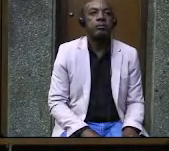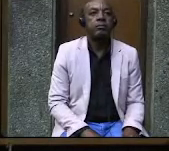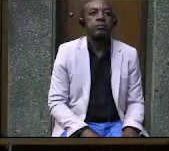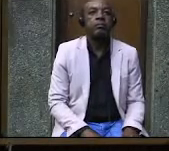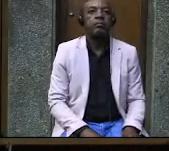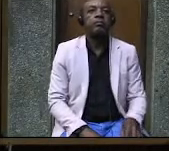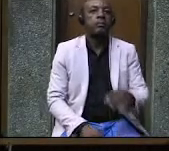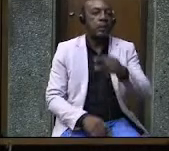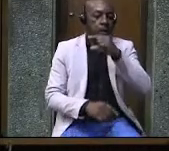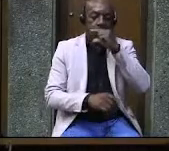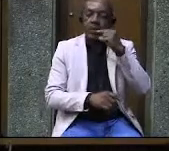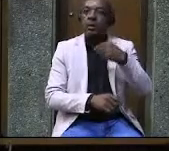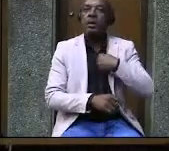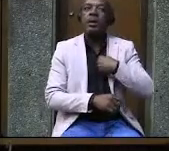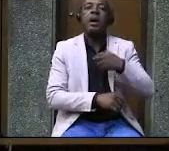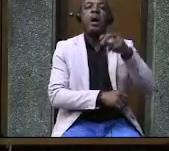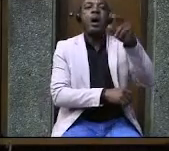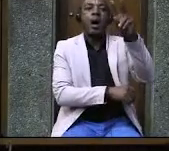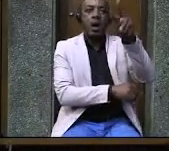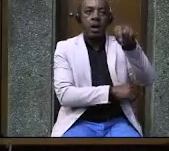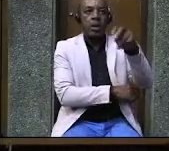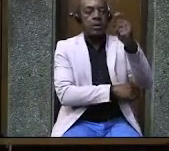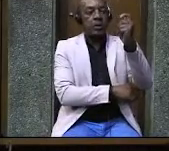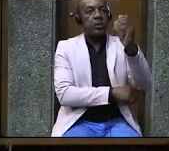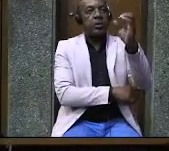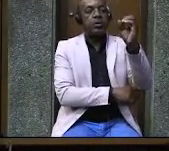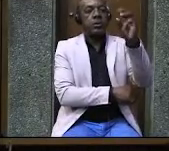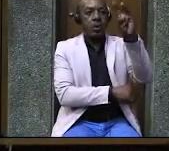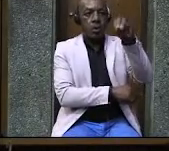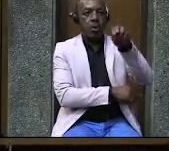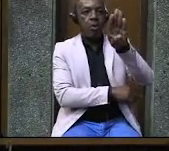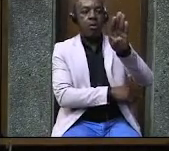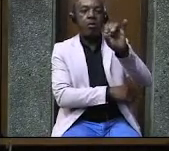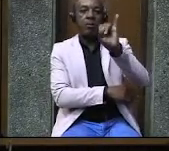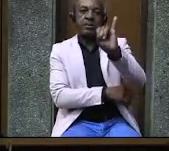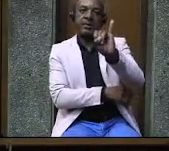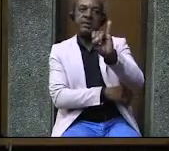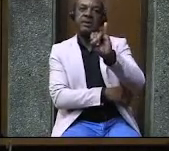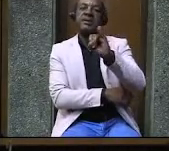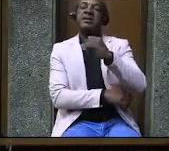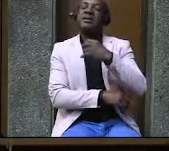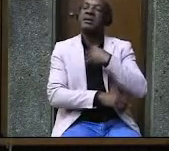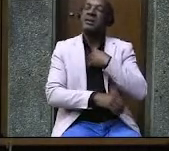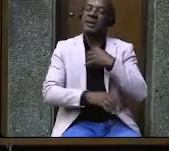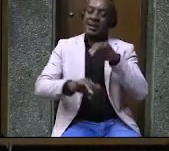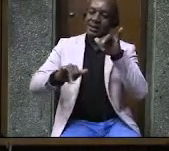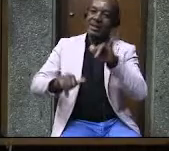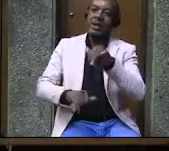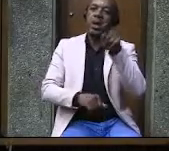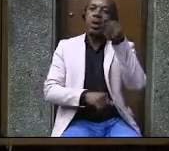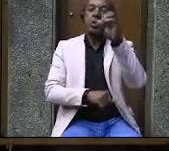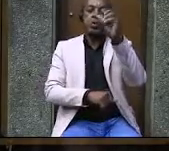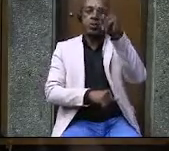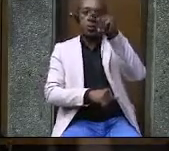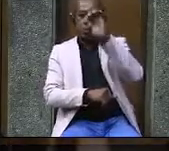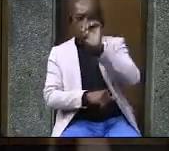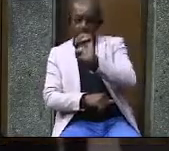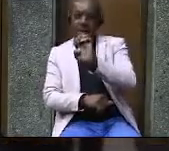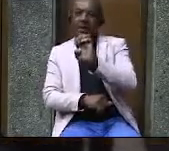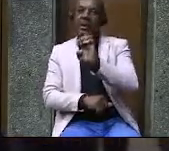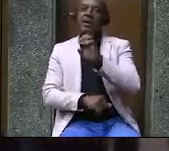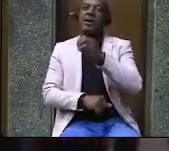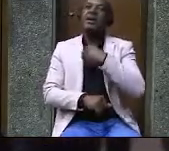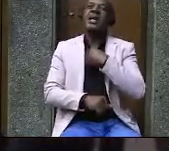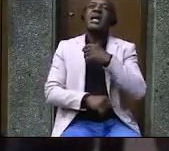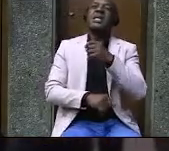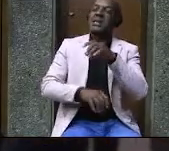four. Okay. See on. Mangihlala ezone 21 Sibukeng Westside Park. Sihlala kuma kwizindlu ze RDP sina more